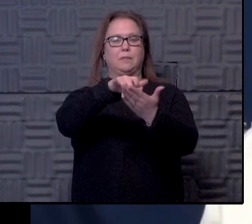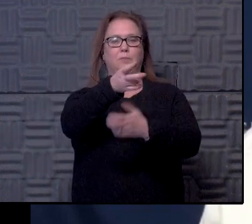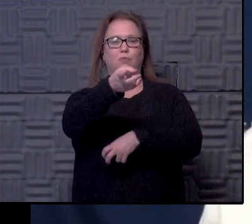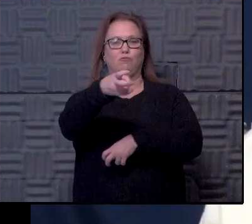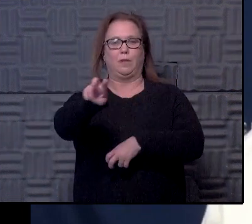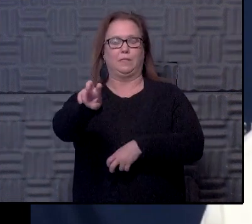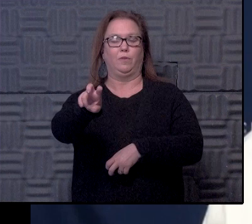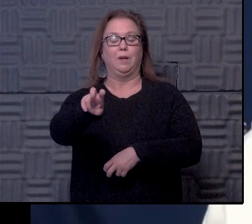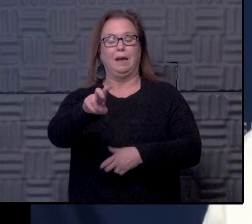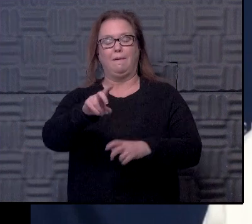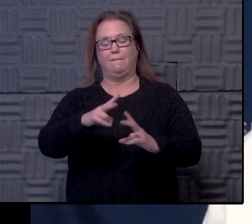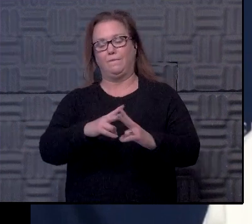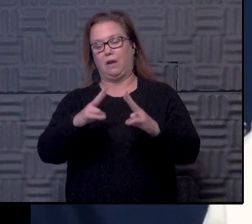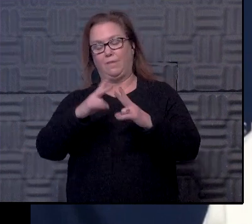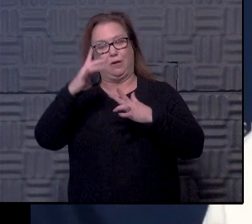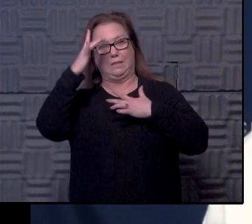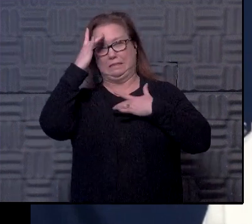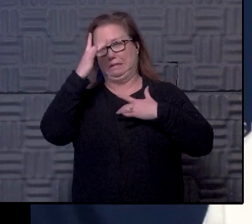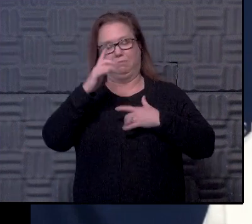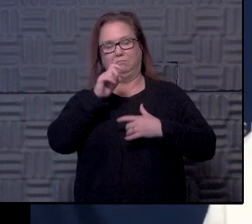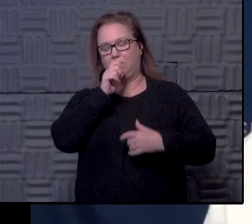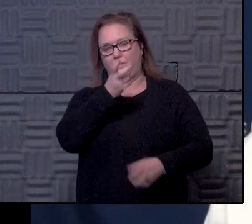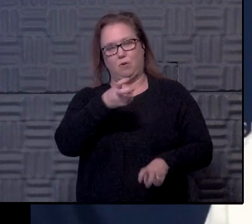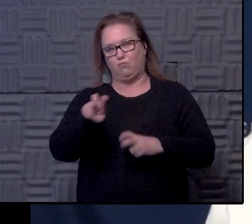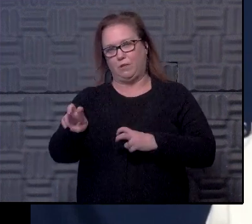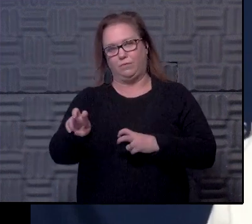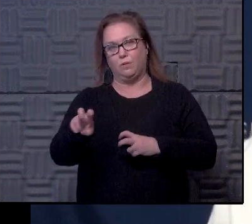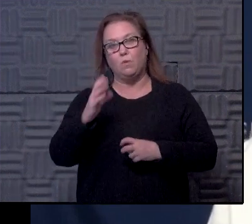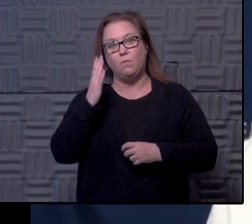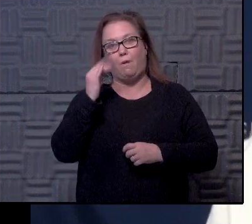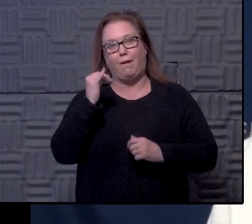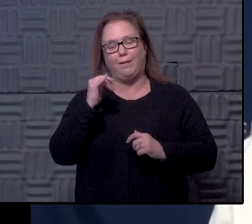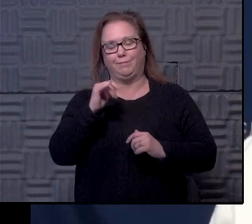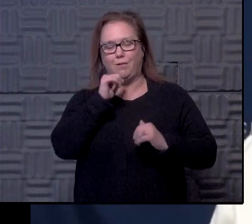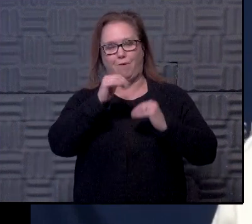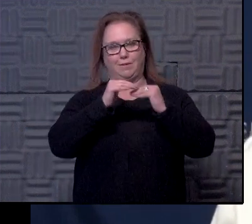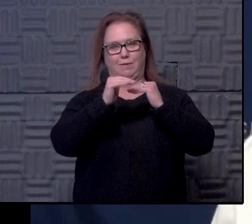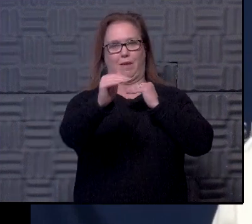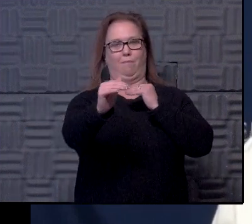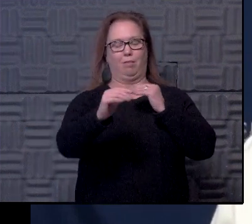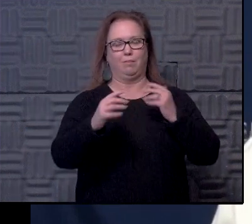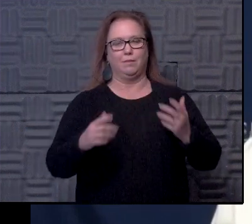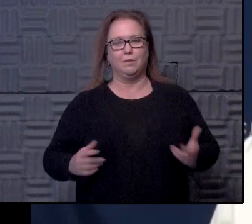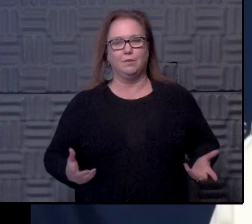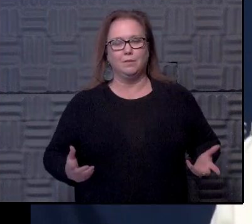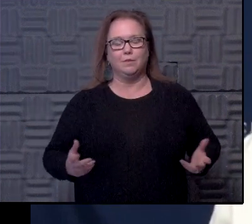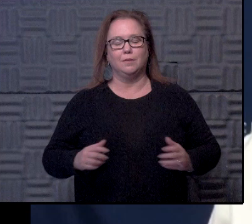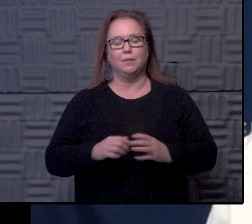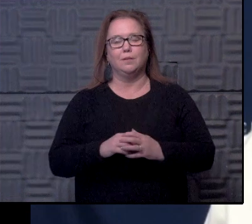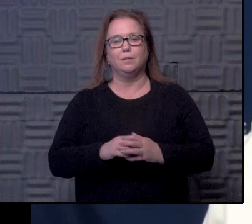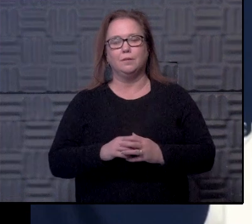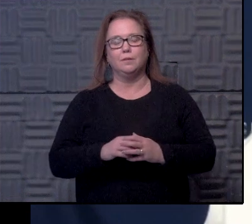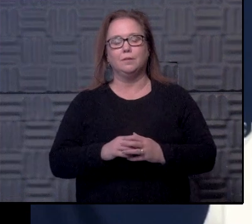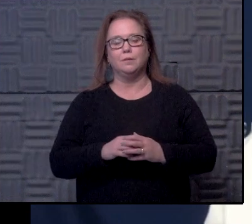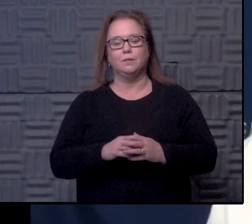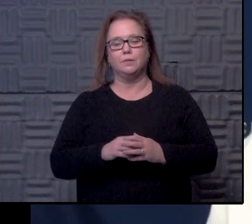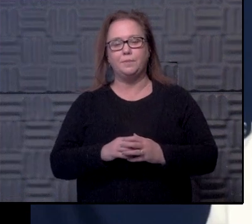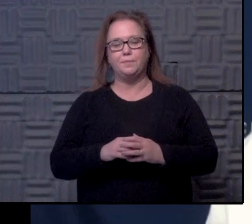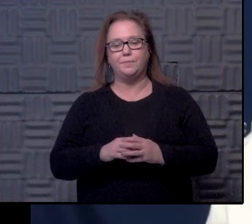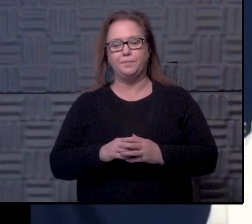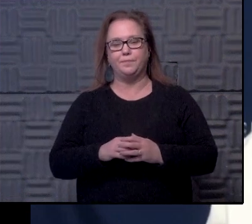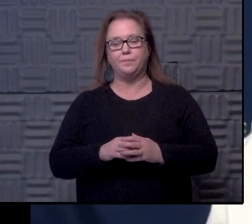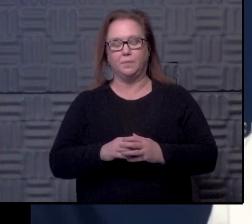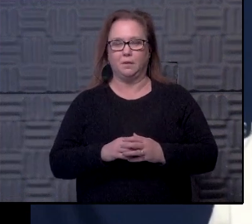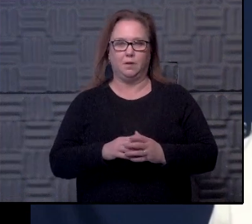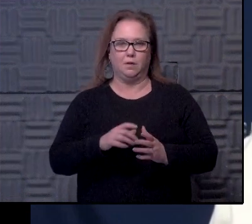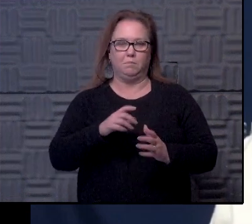them. The sickest of the sick are not actually being transferred in because they're unstable already at that point to come in. But